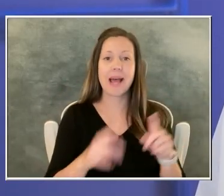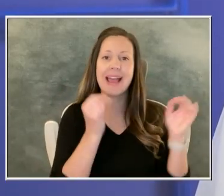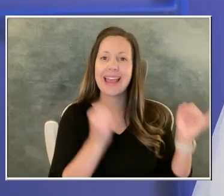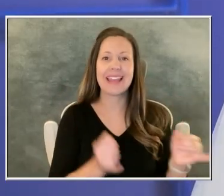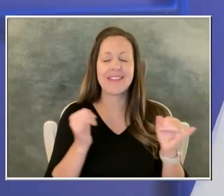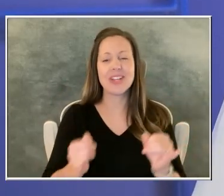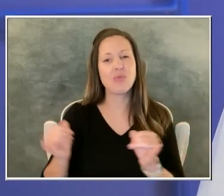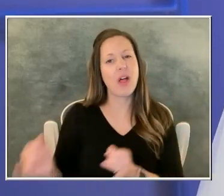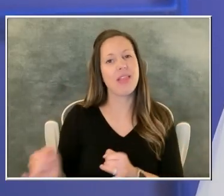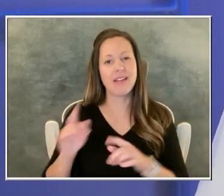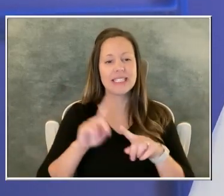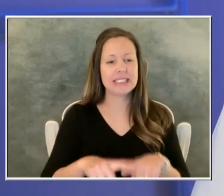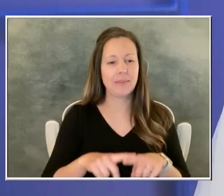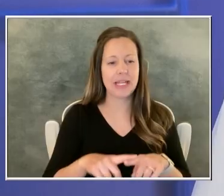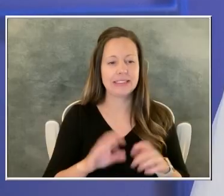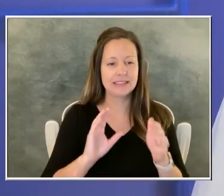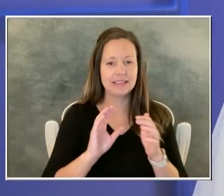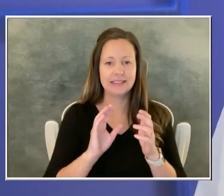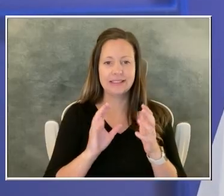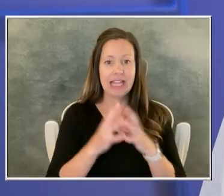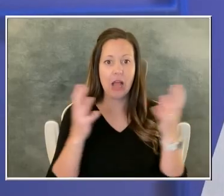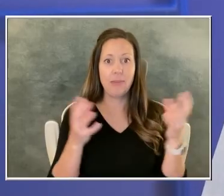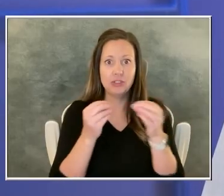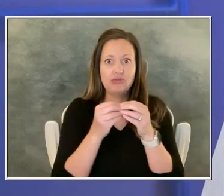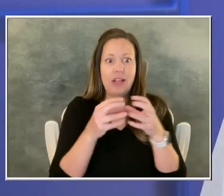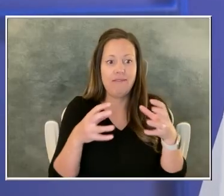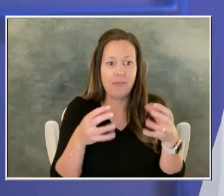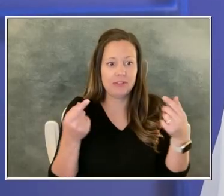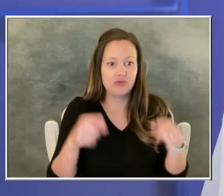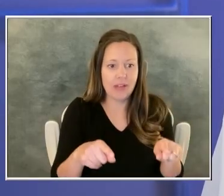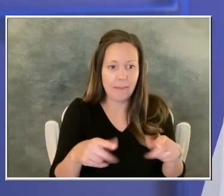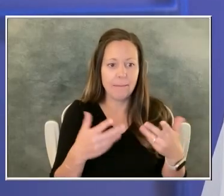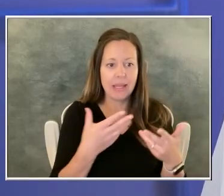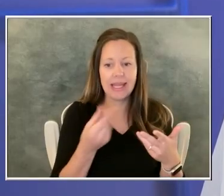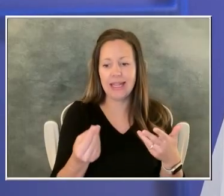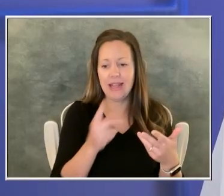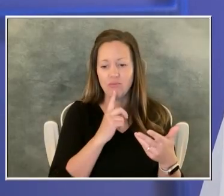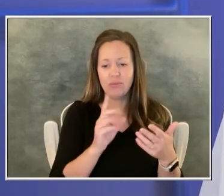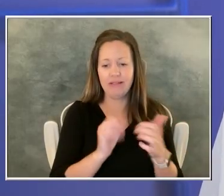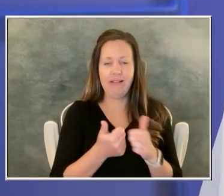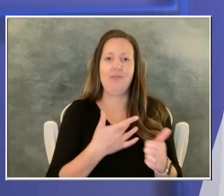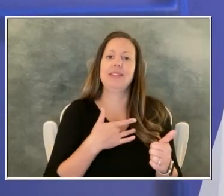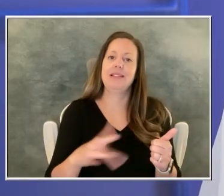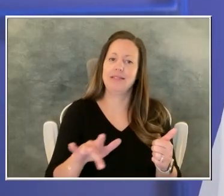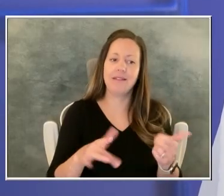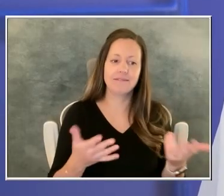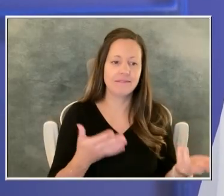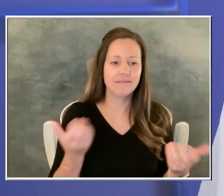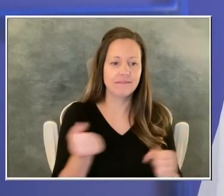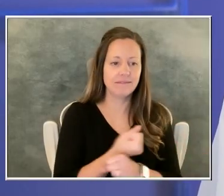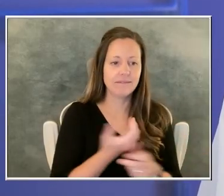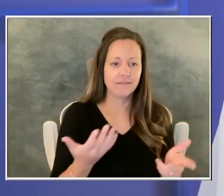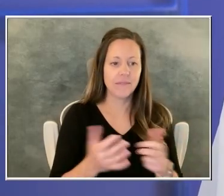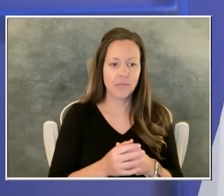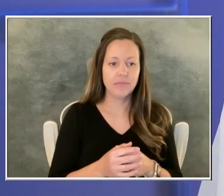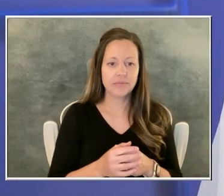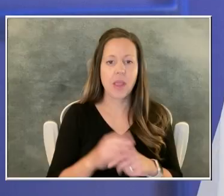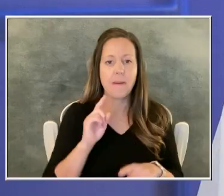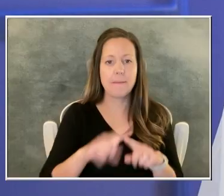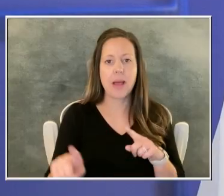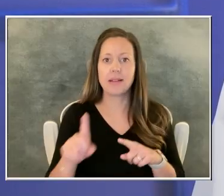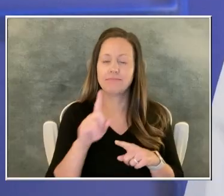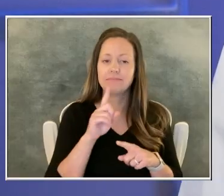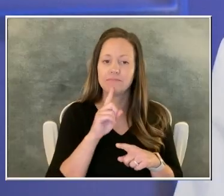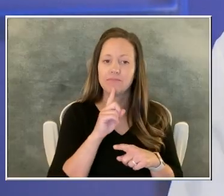based on how much inflammation you get and how sensitive kind of everything is. But I'd say it's pretty